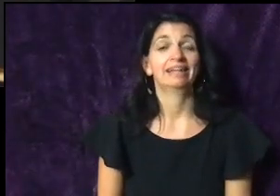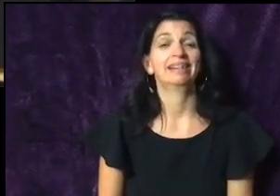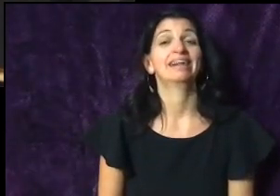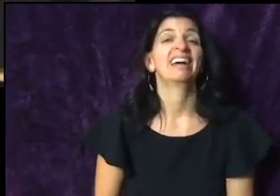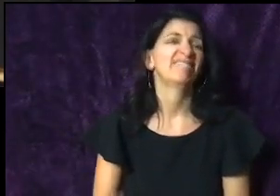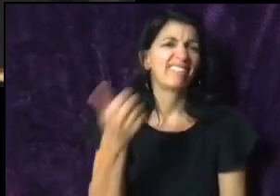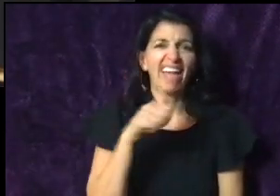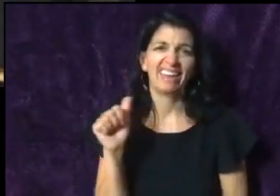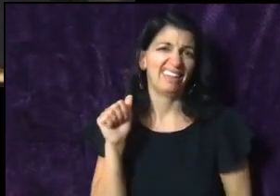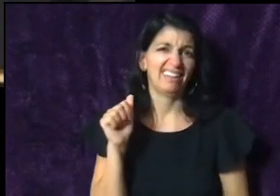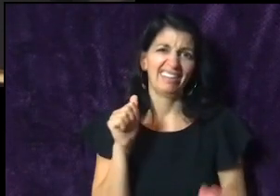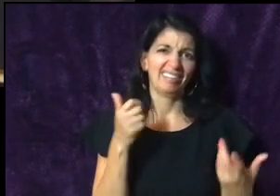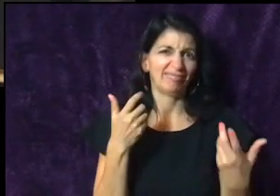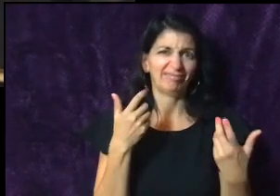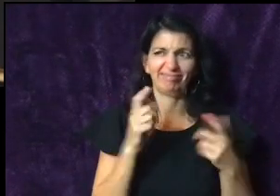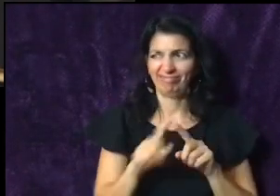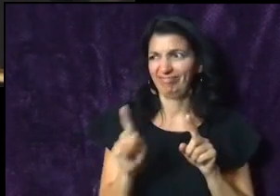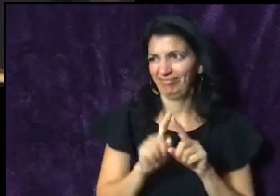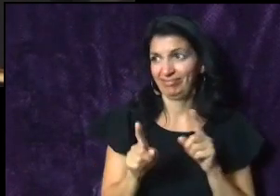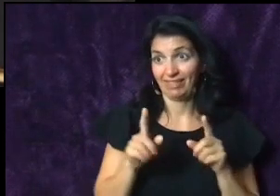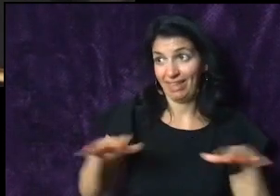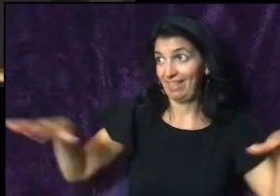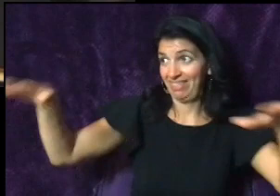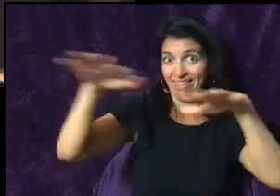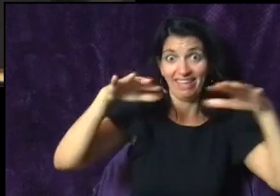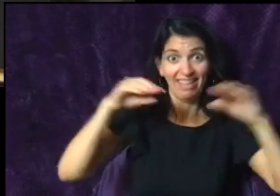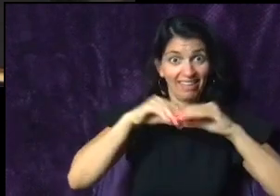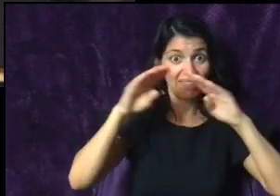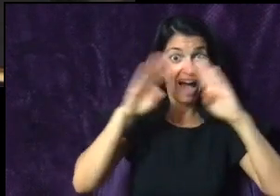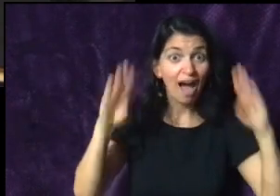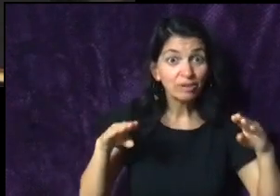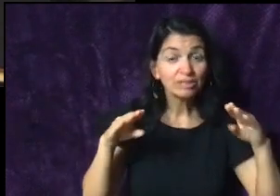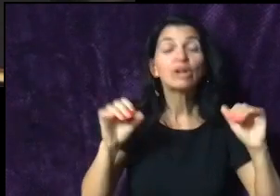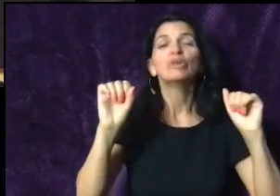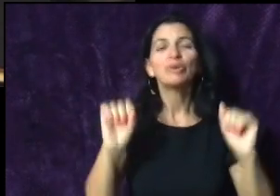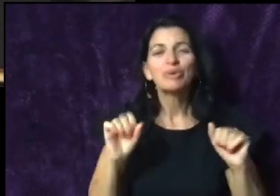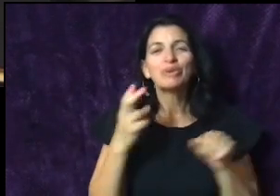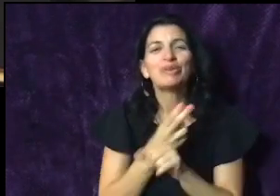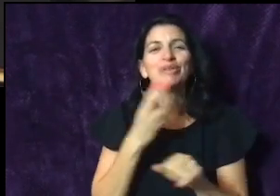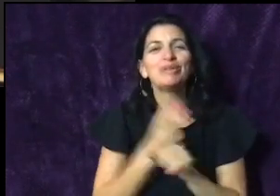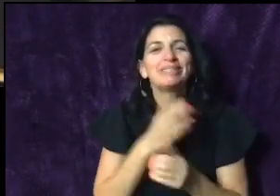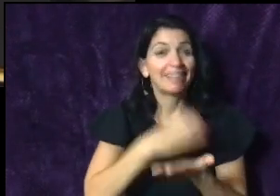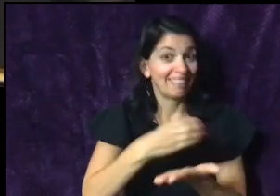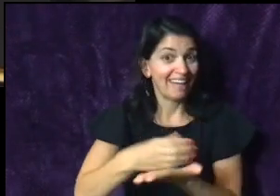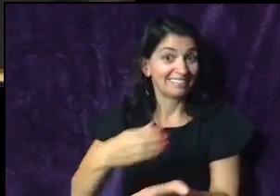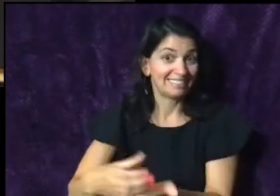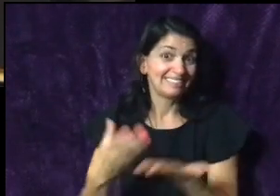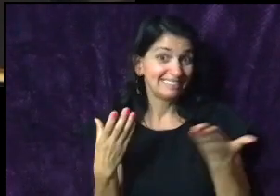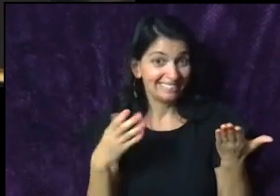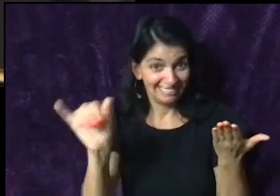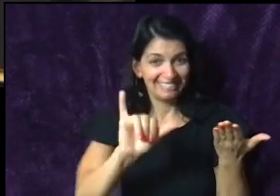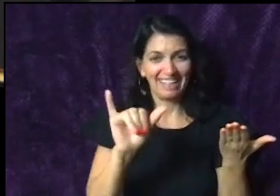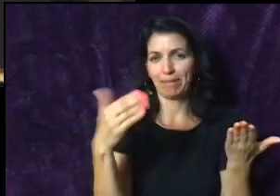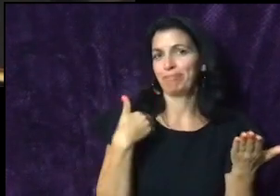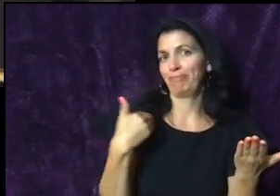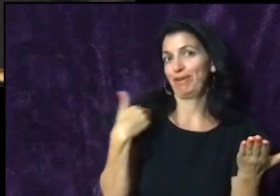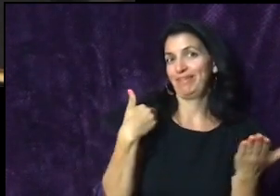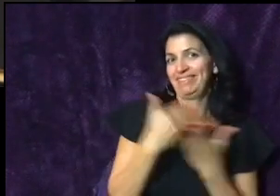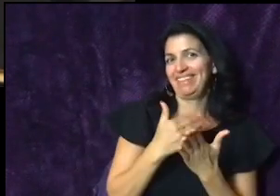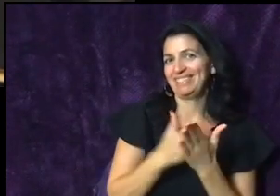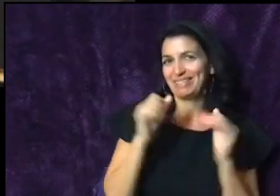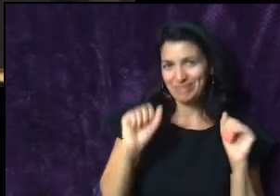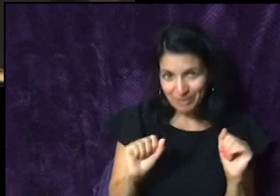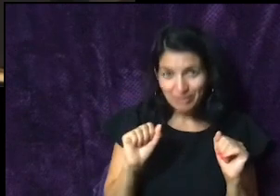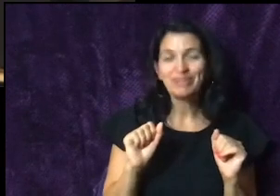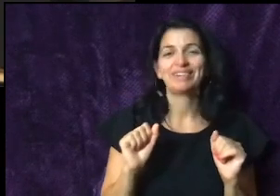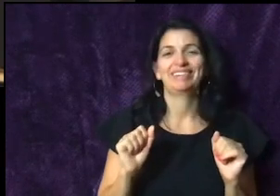and we could use any instrument that you have around the house. You could even use glasses. If you saw my previous lesson, you can fill